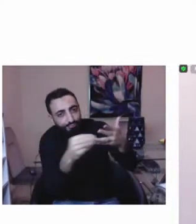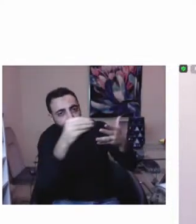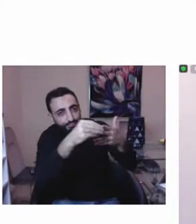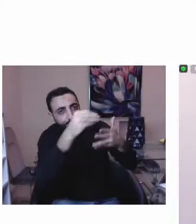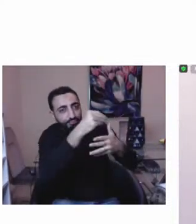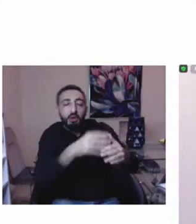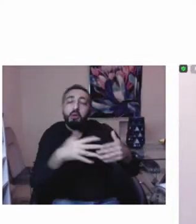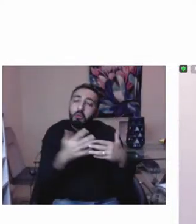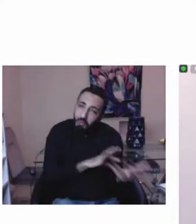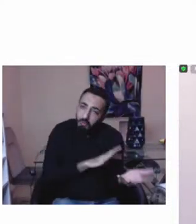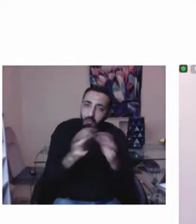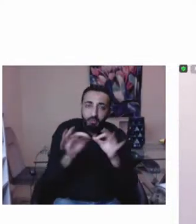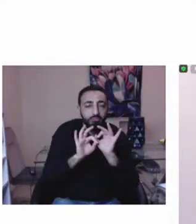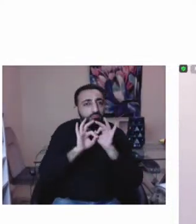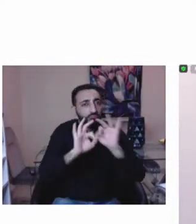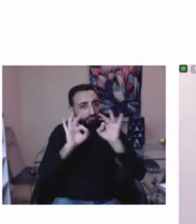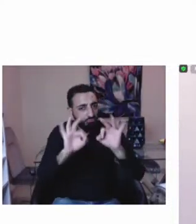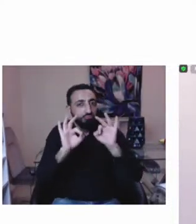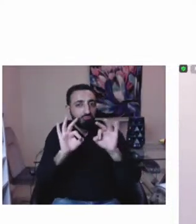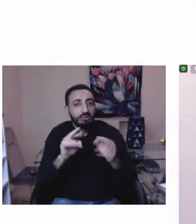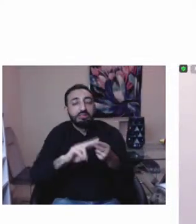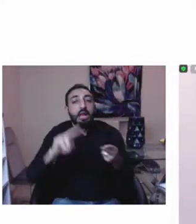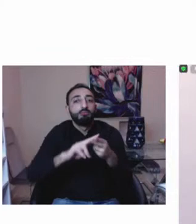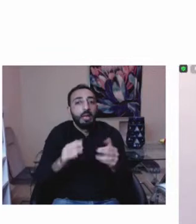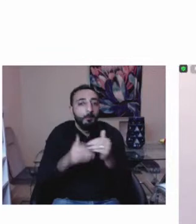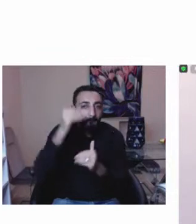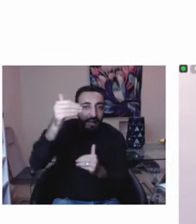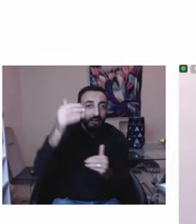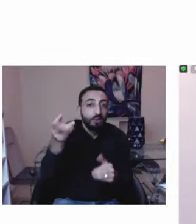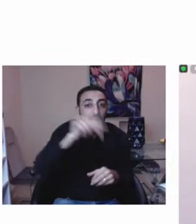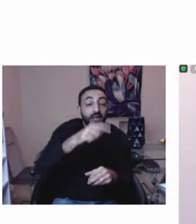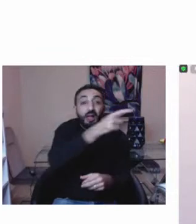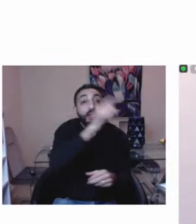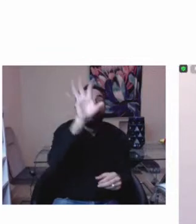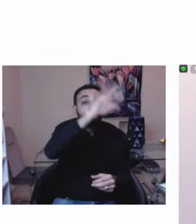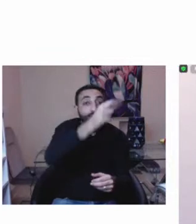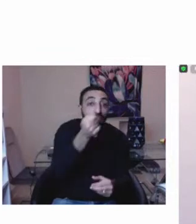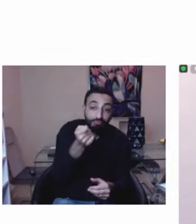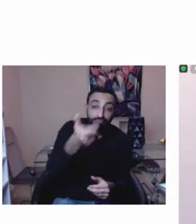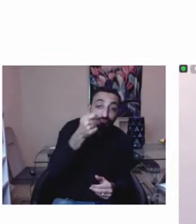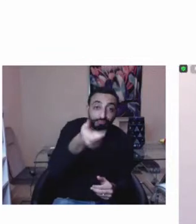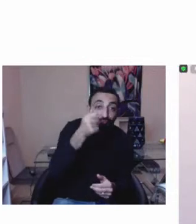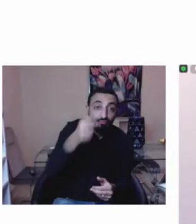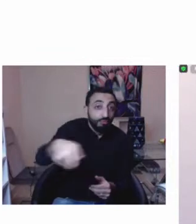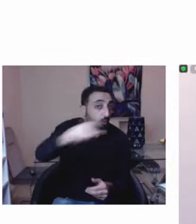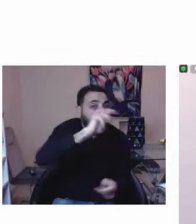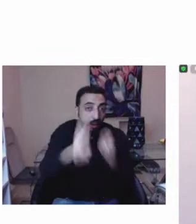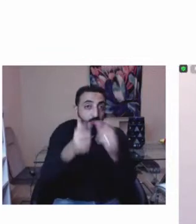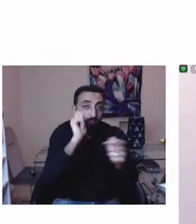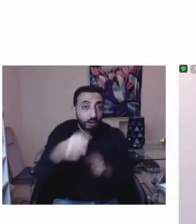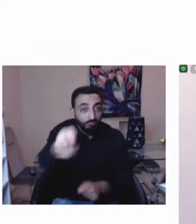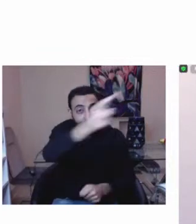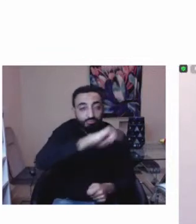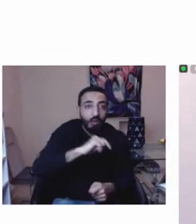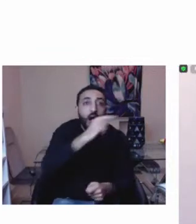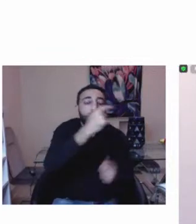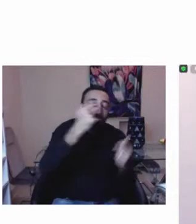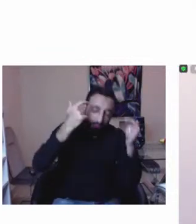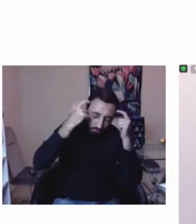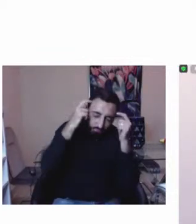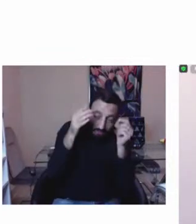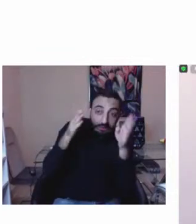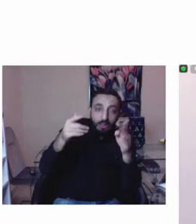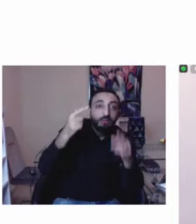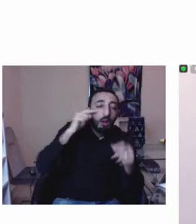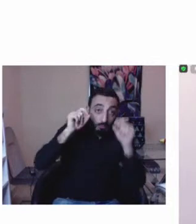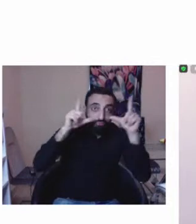consider ways to increase consultation and involvement of young people when deliberating on their peacebuilding priorities